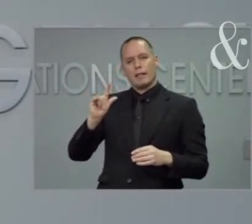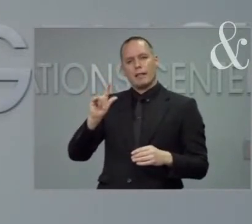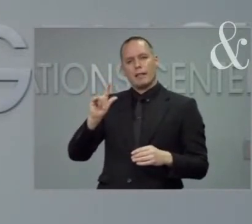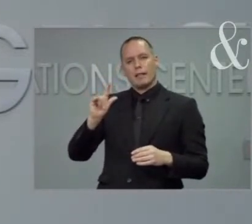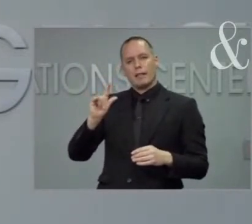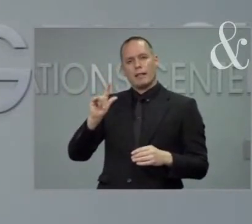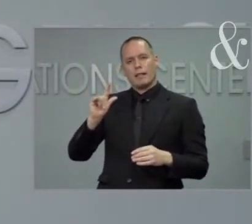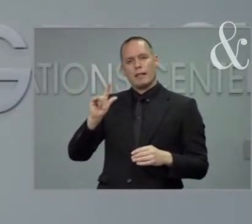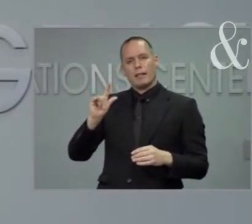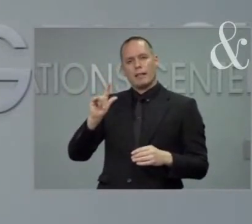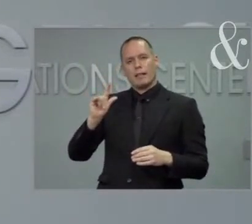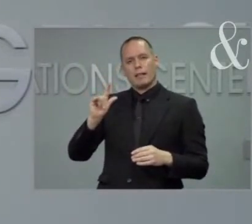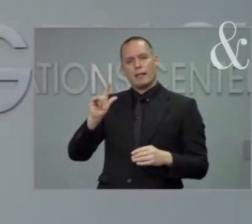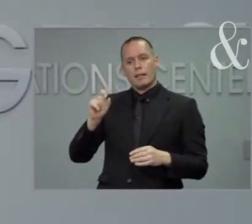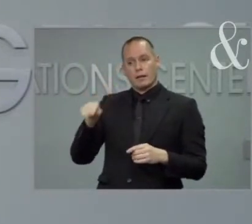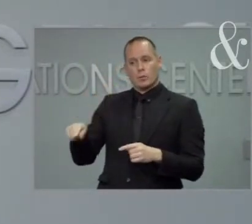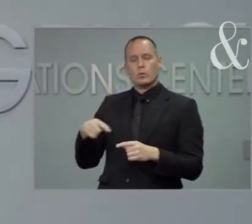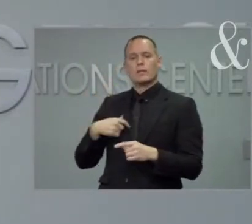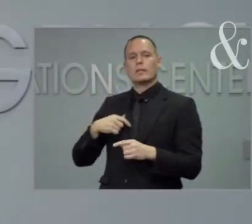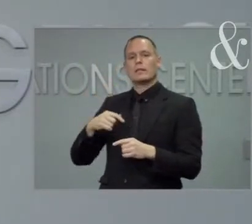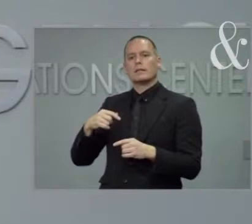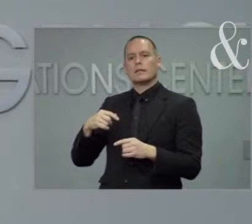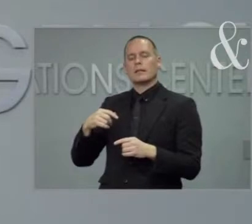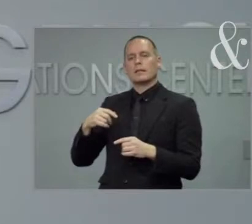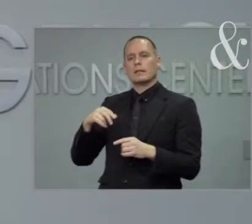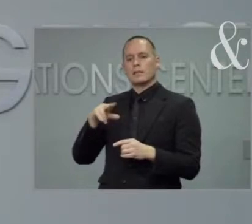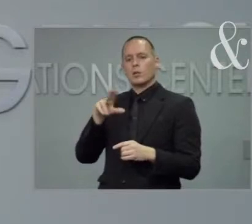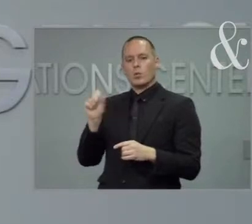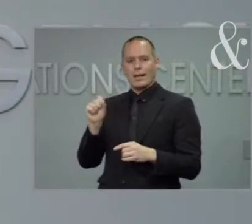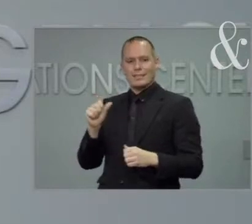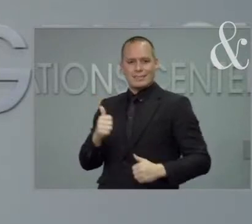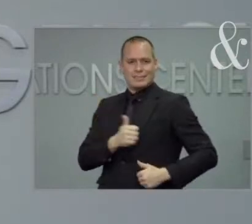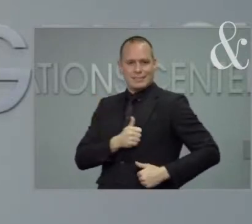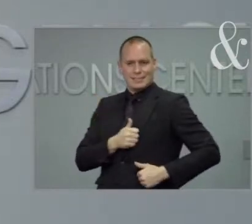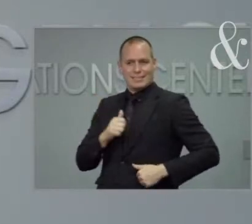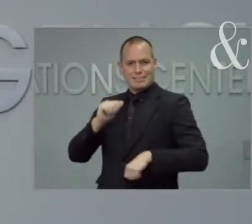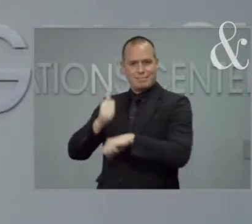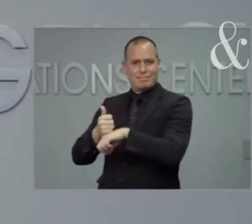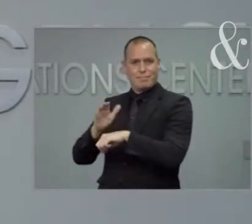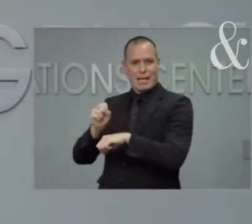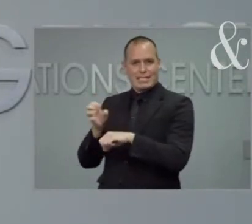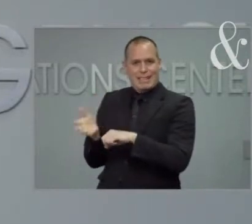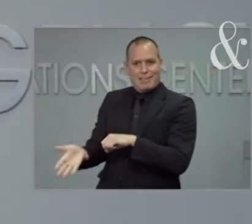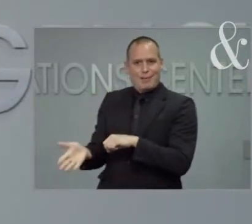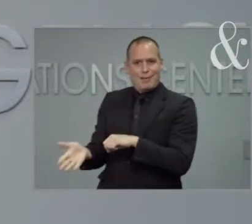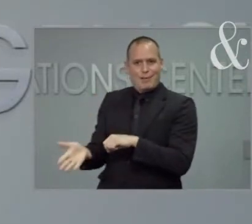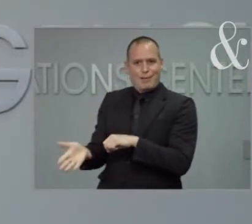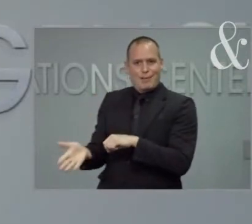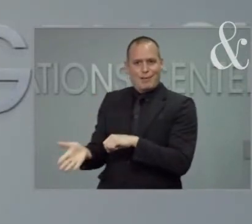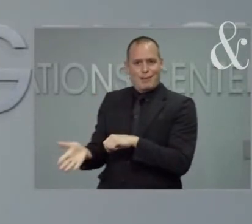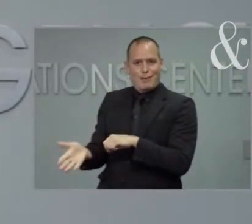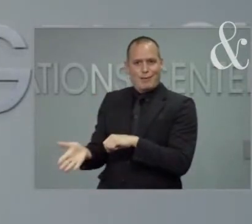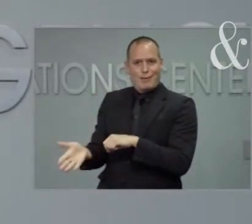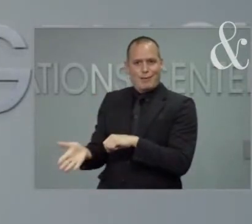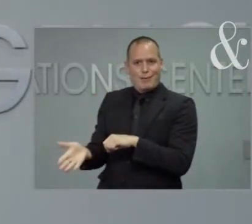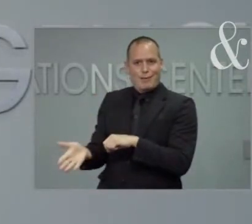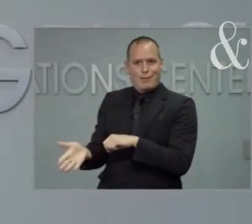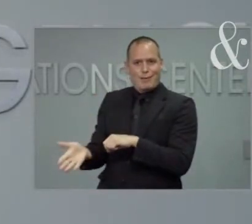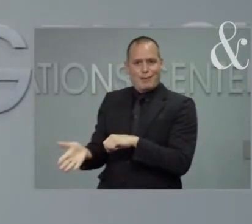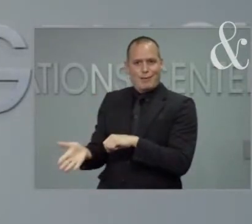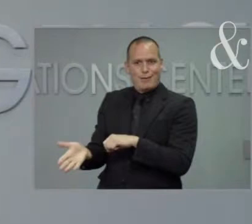through the Department of Defense. It's actually one of the places we don't have as much visibility